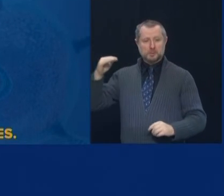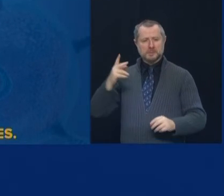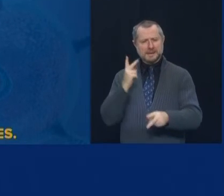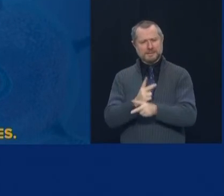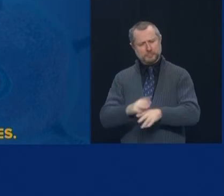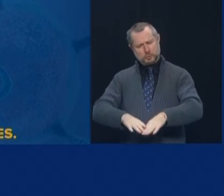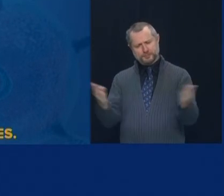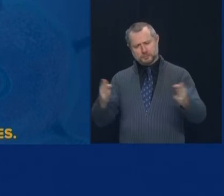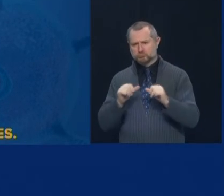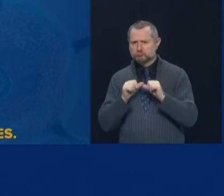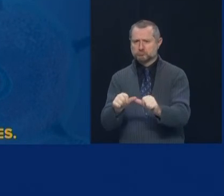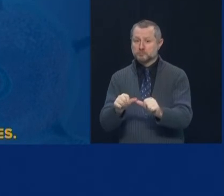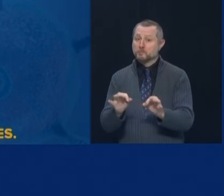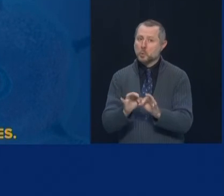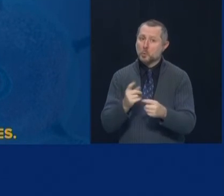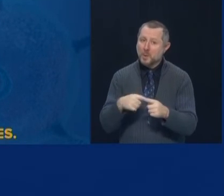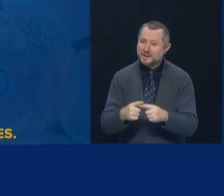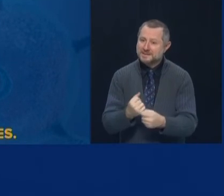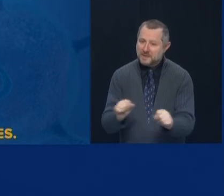is amazingly low